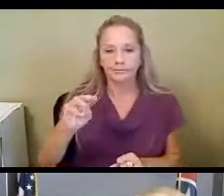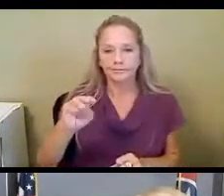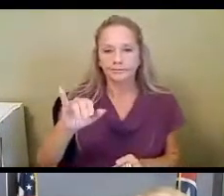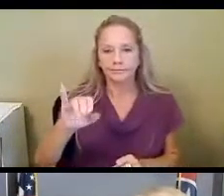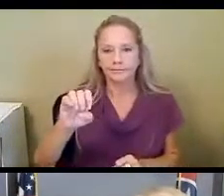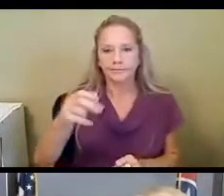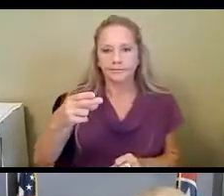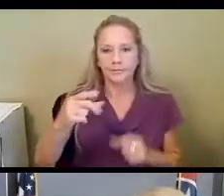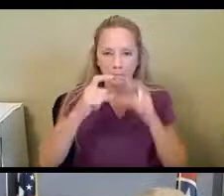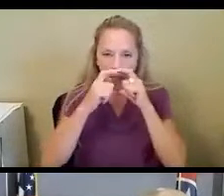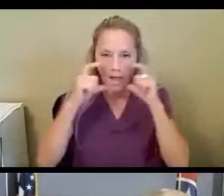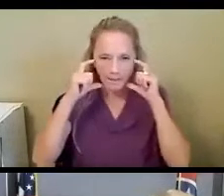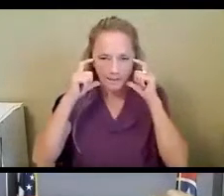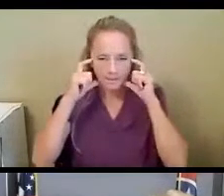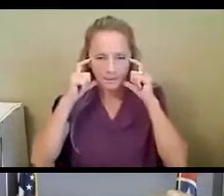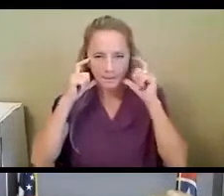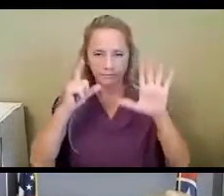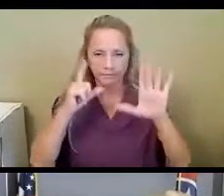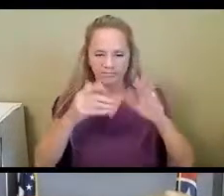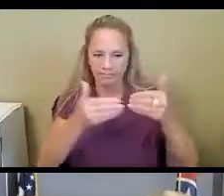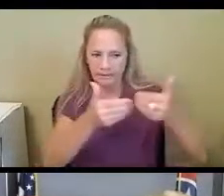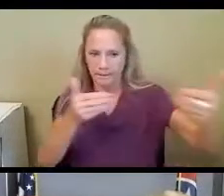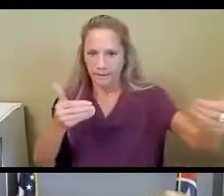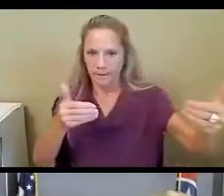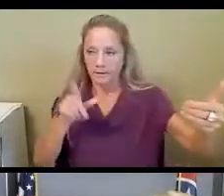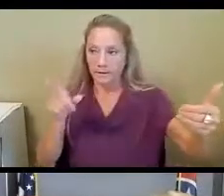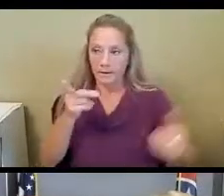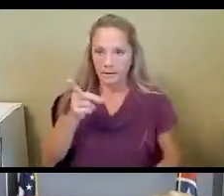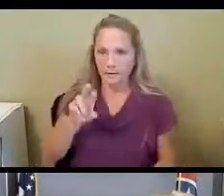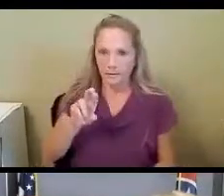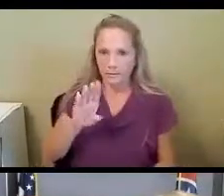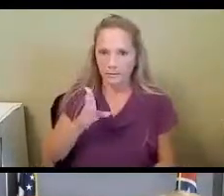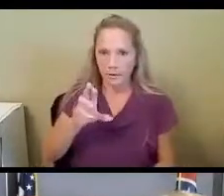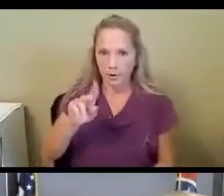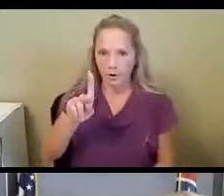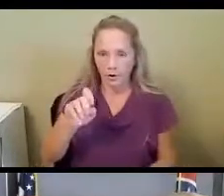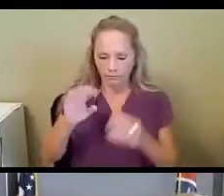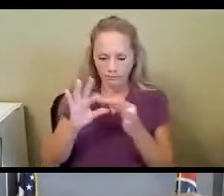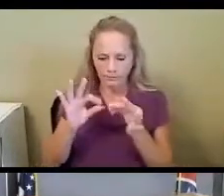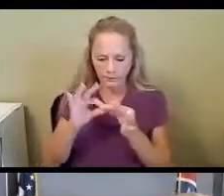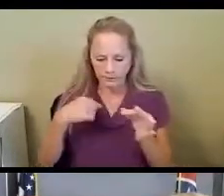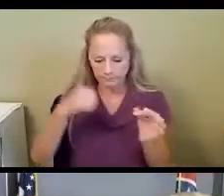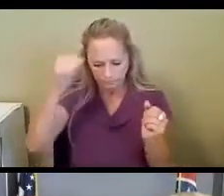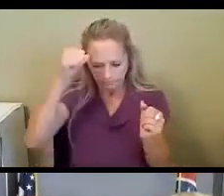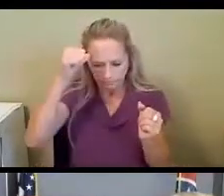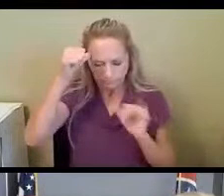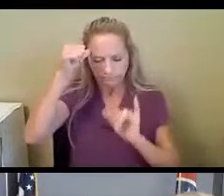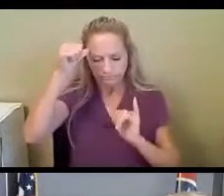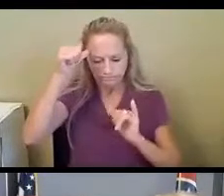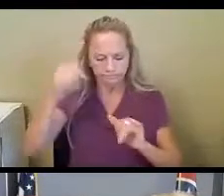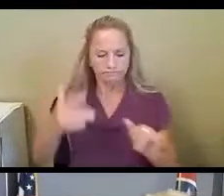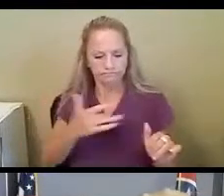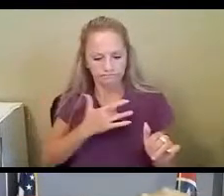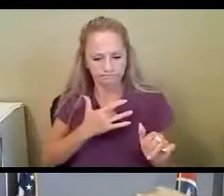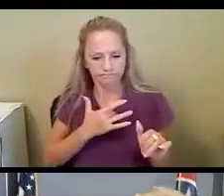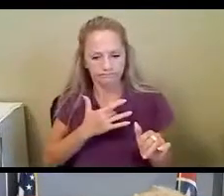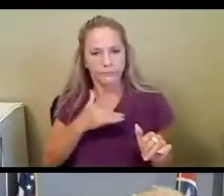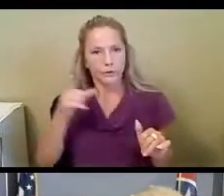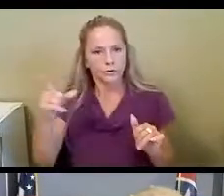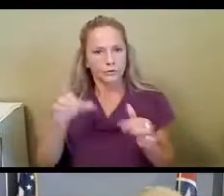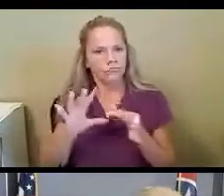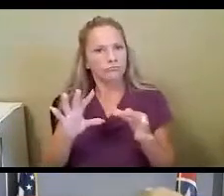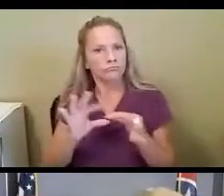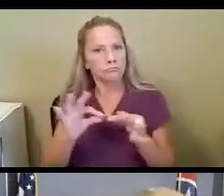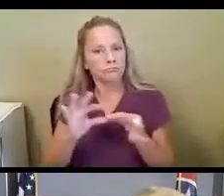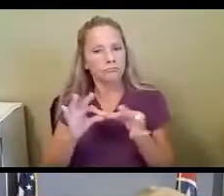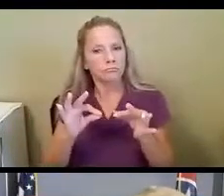separate conversation. Another thing Dr. Burks mentioned, and I really took this to heart, is she talked about how they